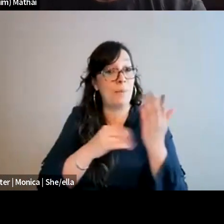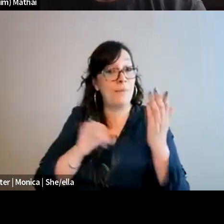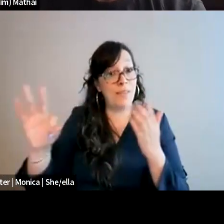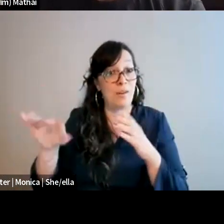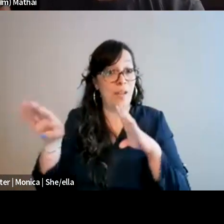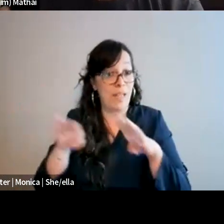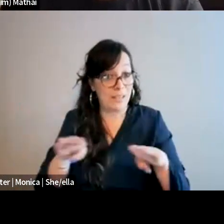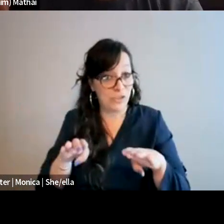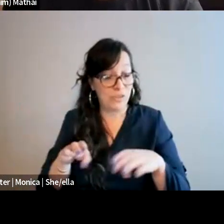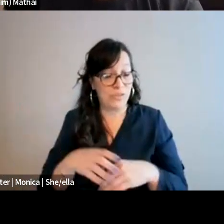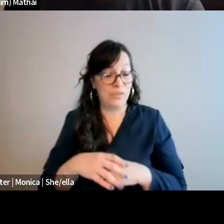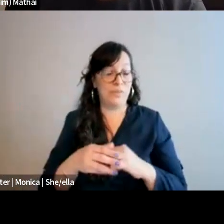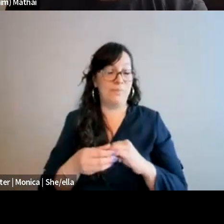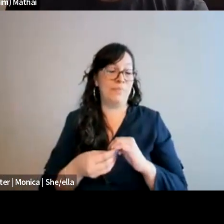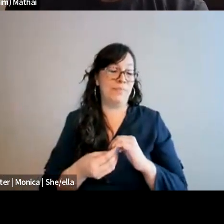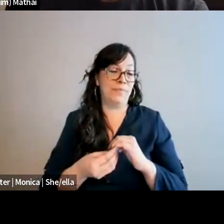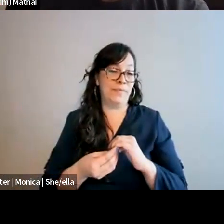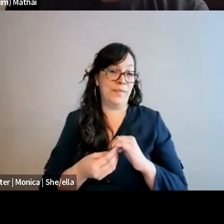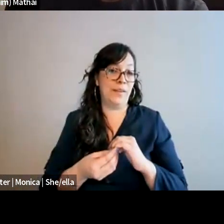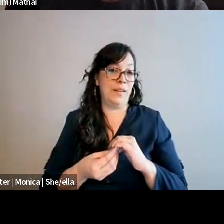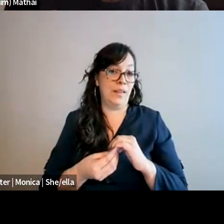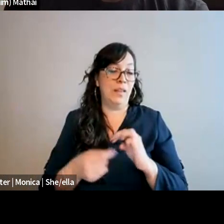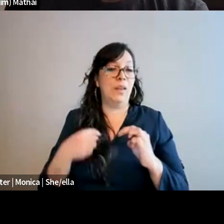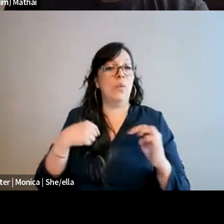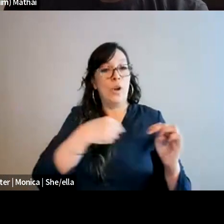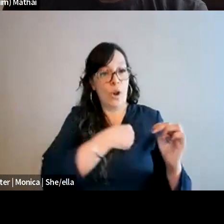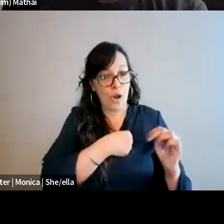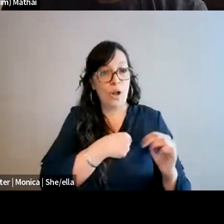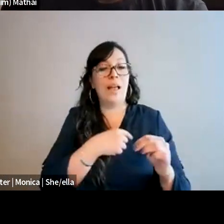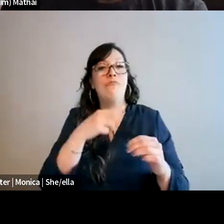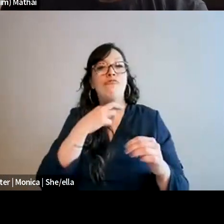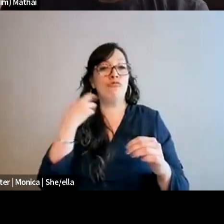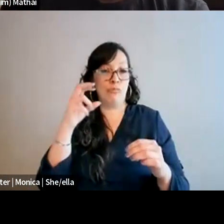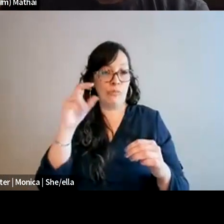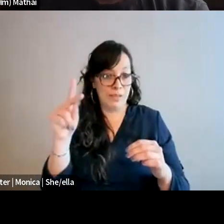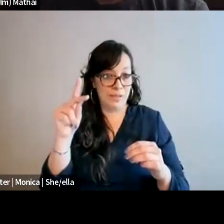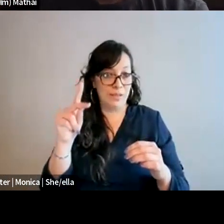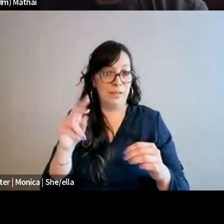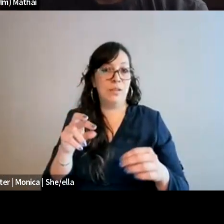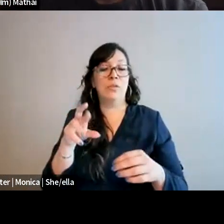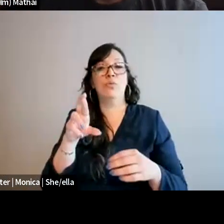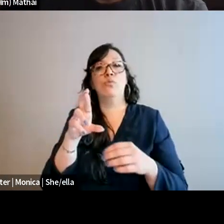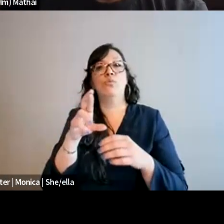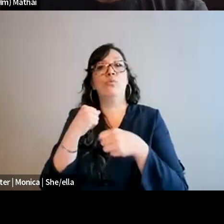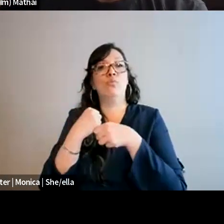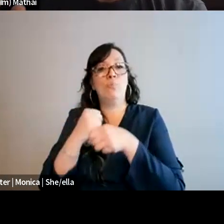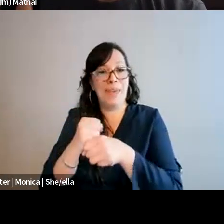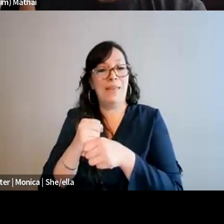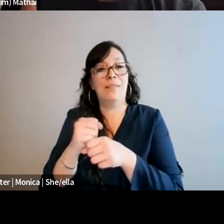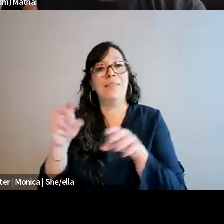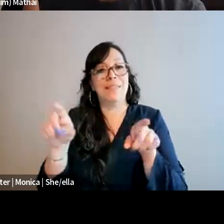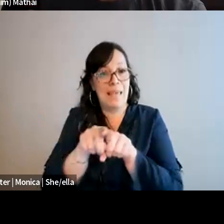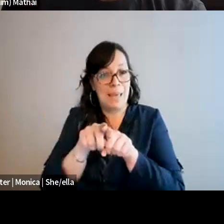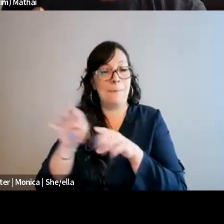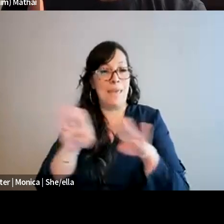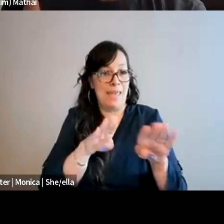know? So we are all at risk of recreating the same qualities that outraged us in the first place. So the very thing